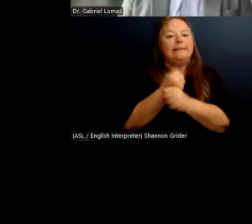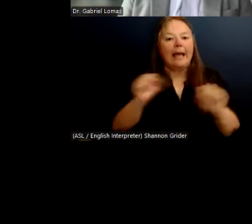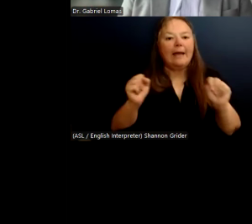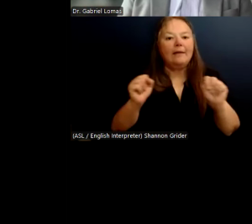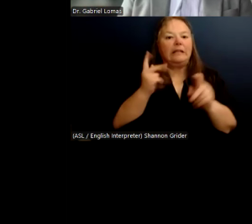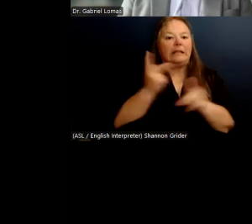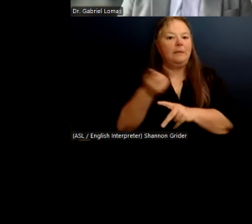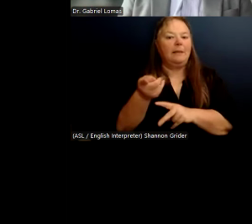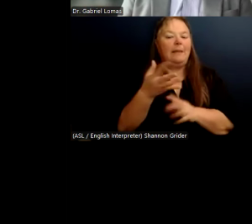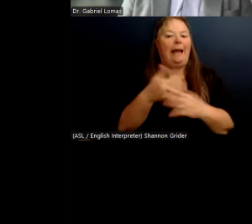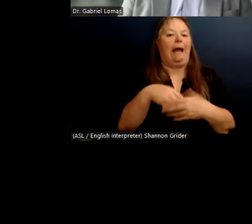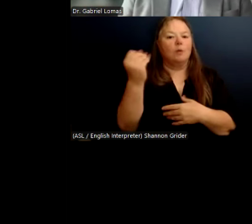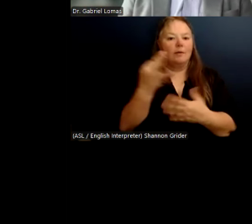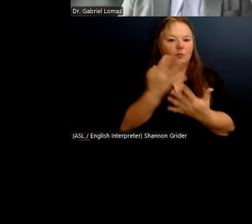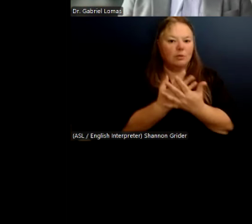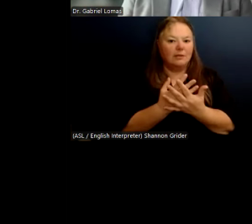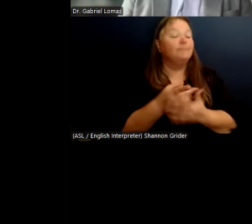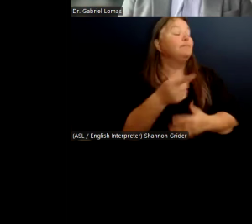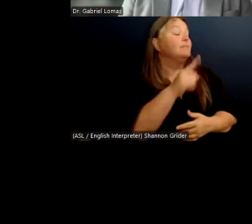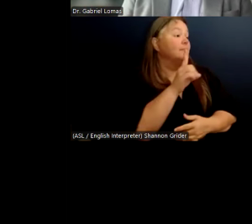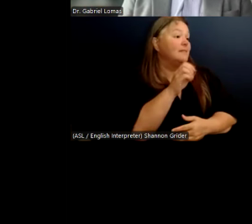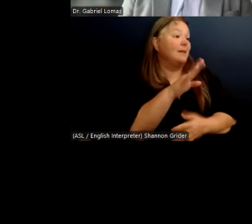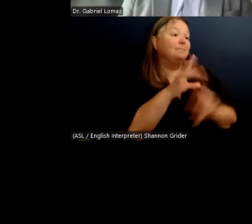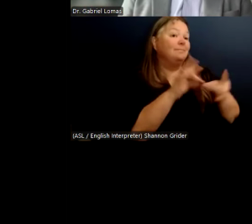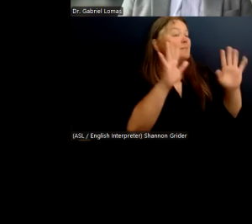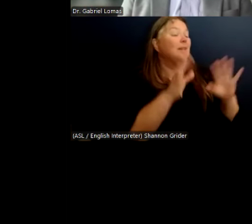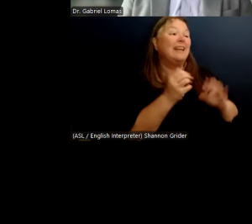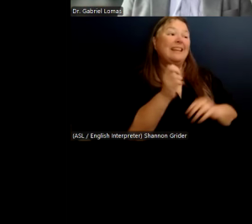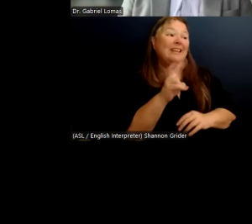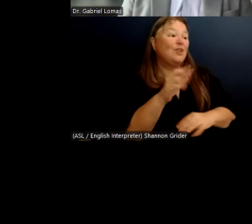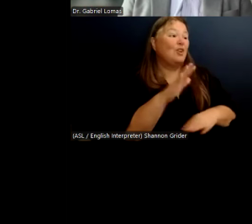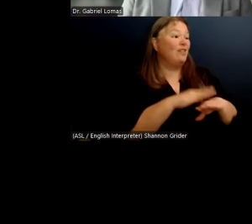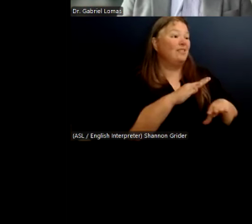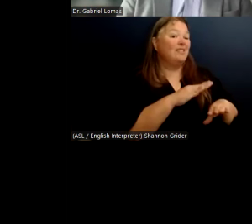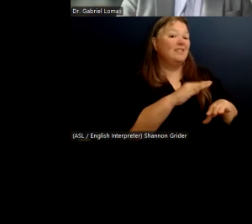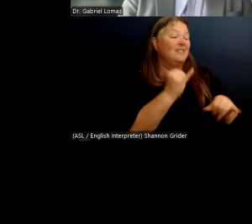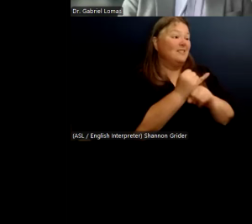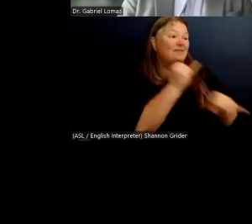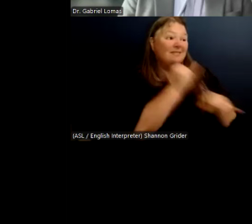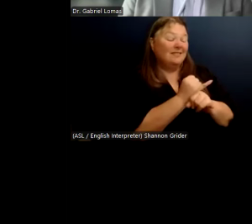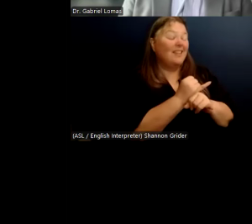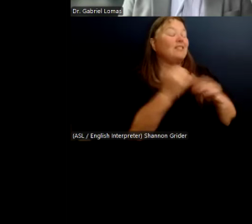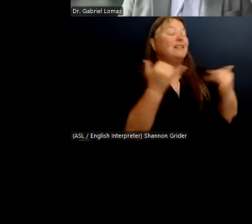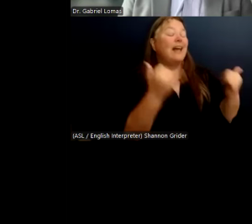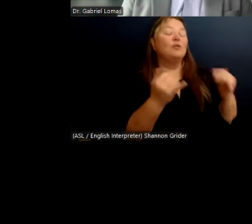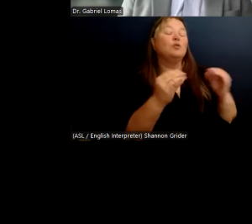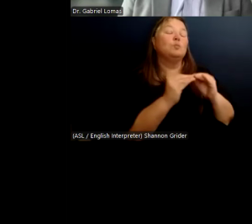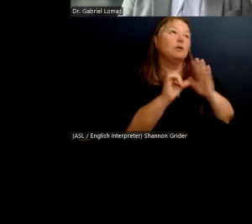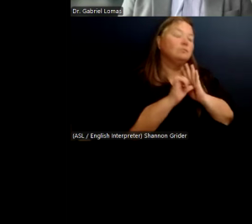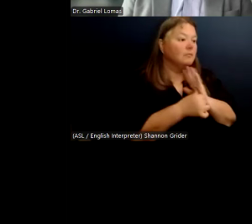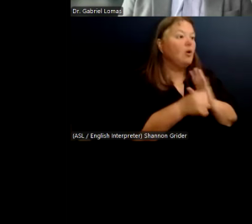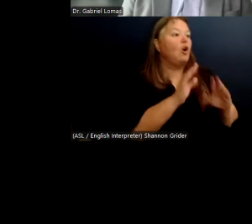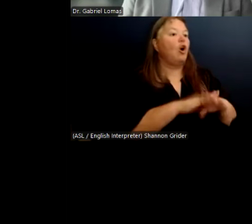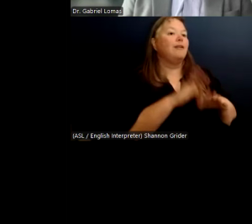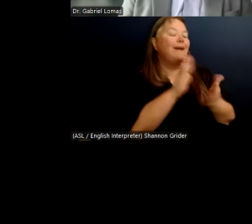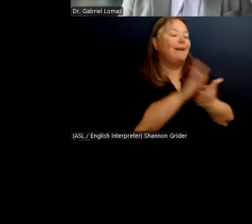add, even at deaf schools, there's so much pressure now on academics and exit exams that you don't